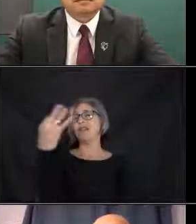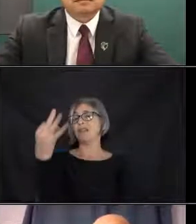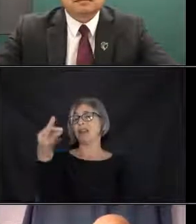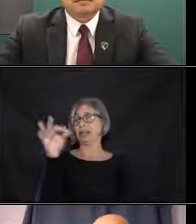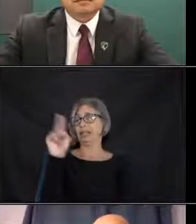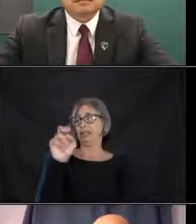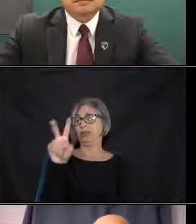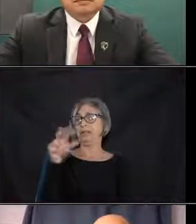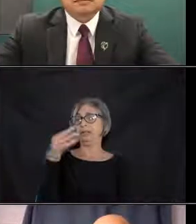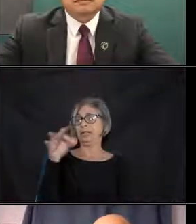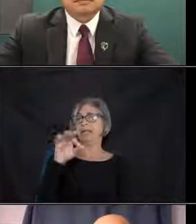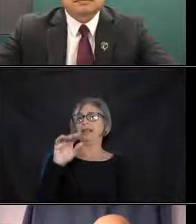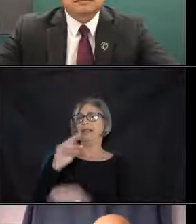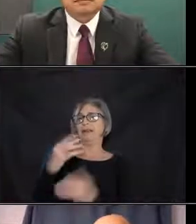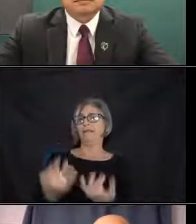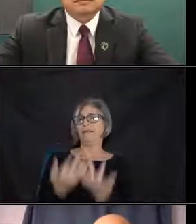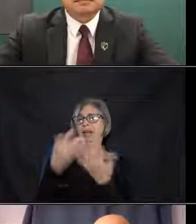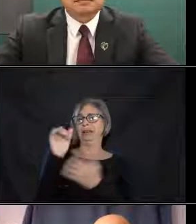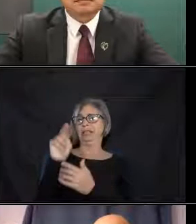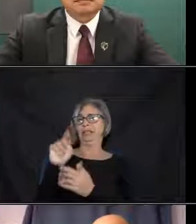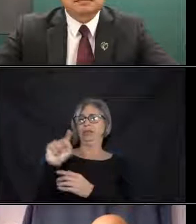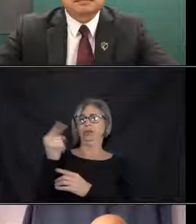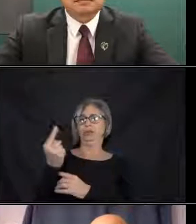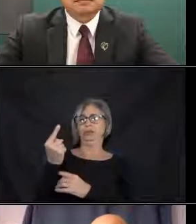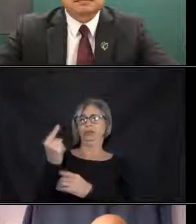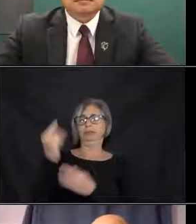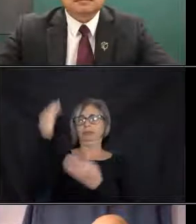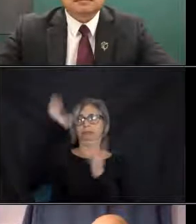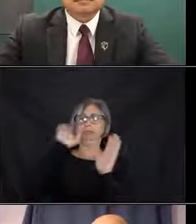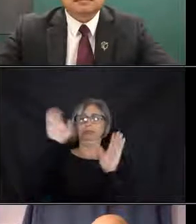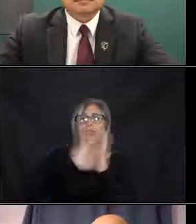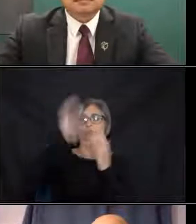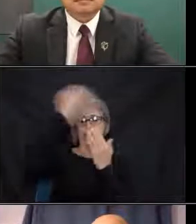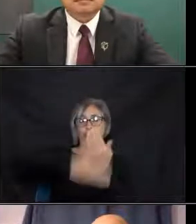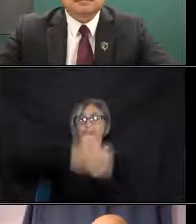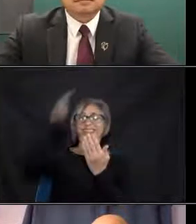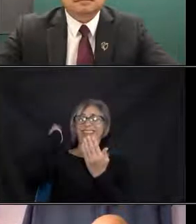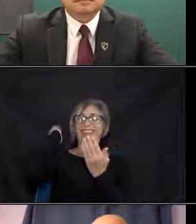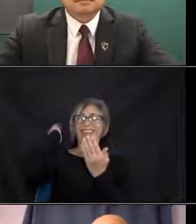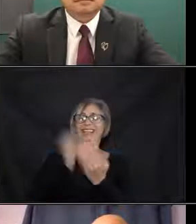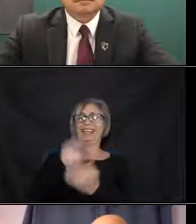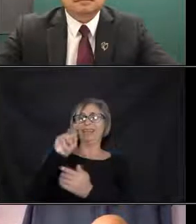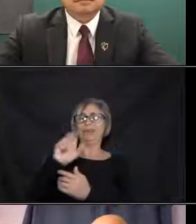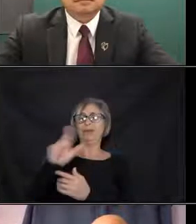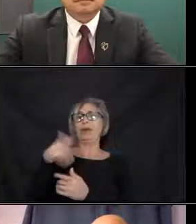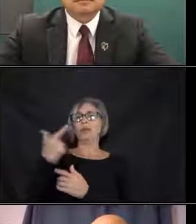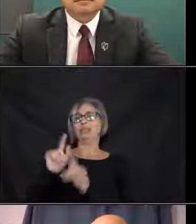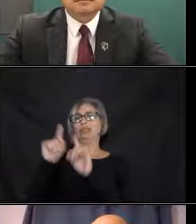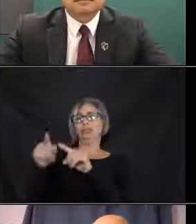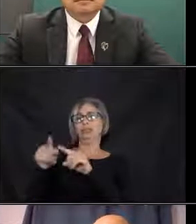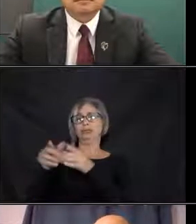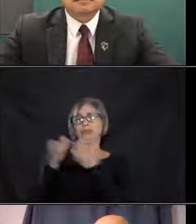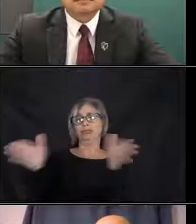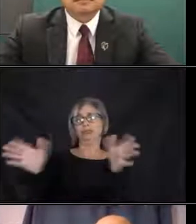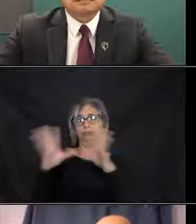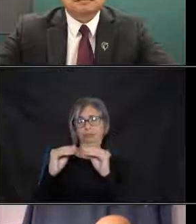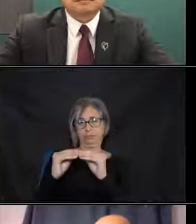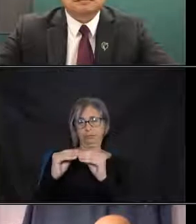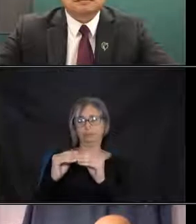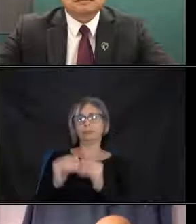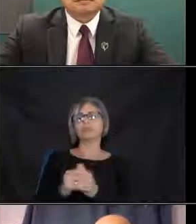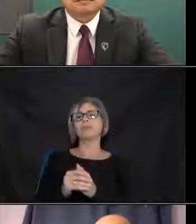the Fire Station 1 mural unveiling. On the 23rd, I went to the Boynton Beach General Employees Public Pension meeting. And so